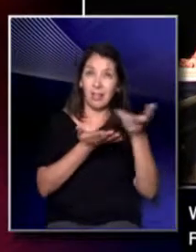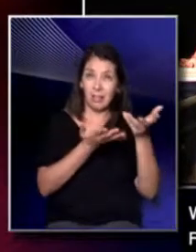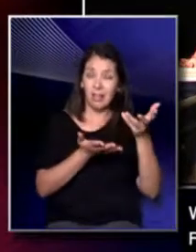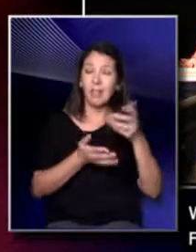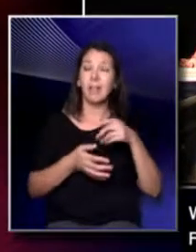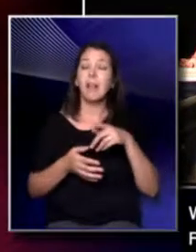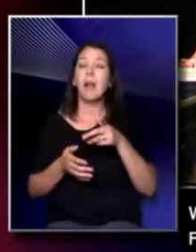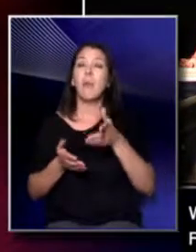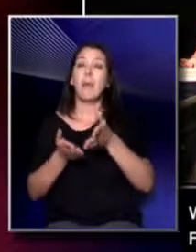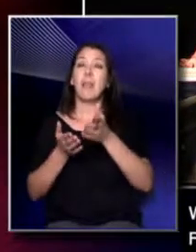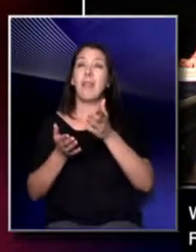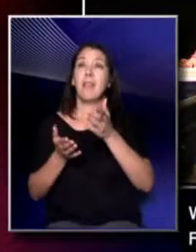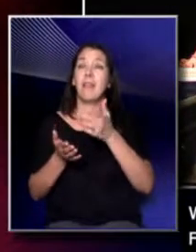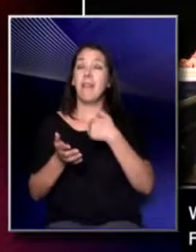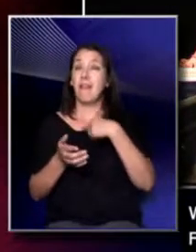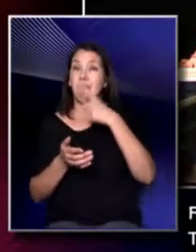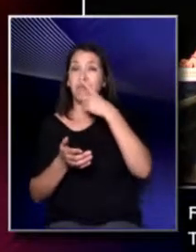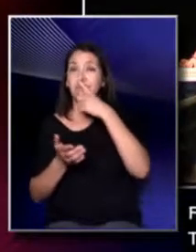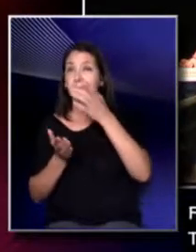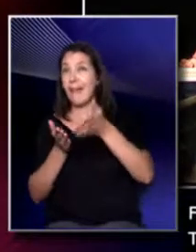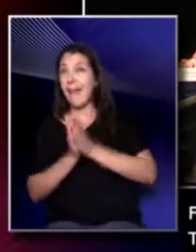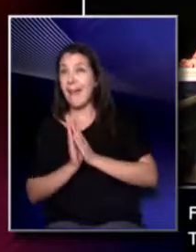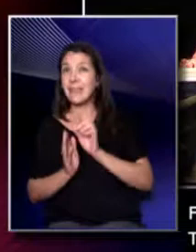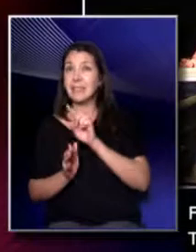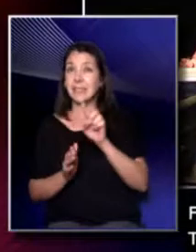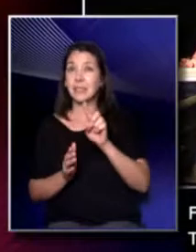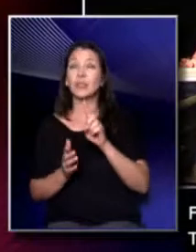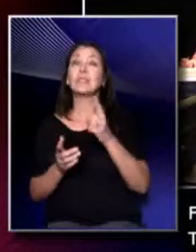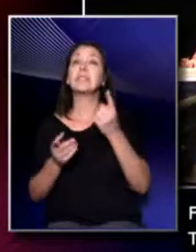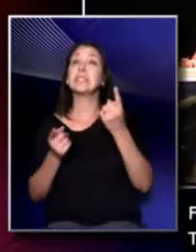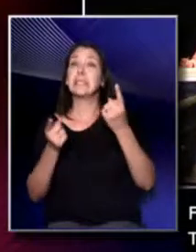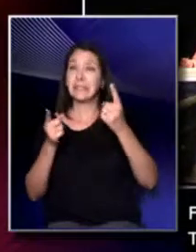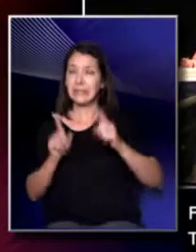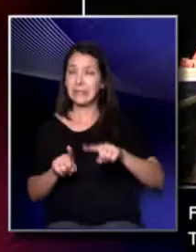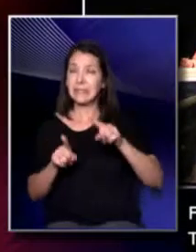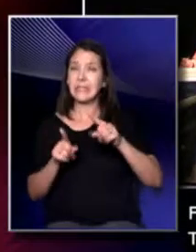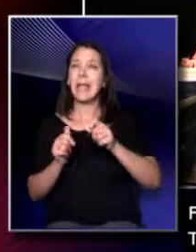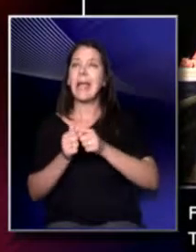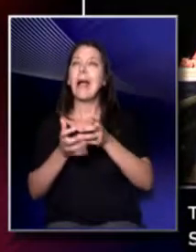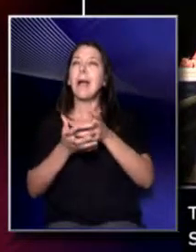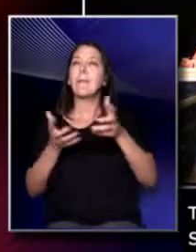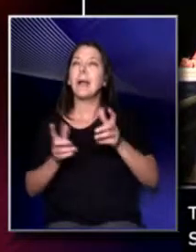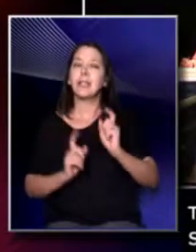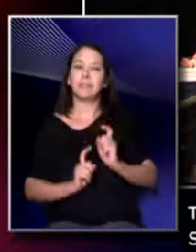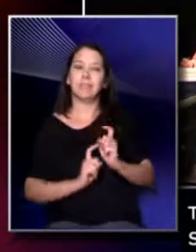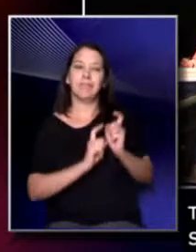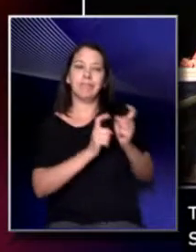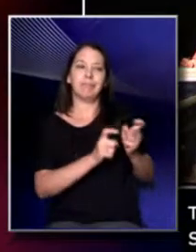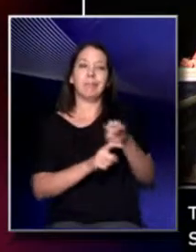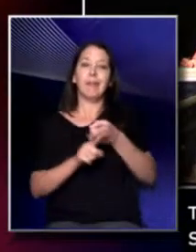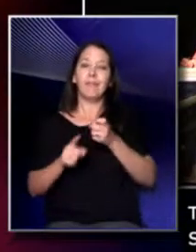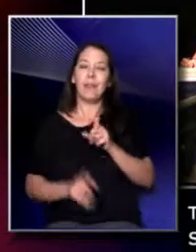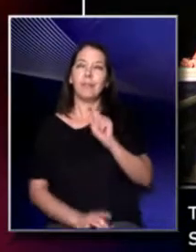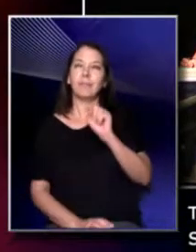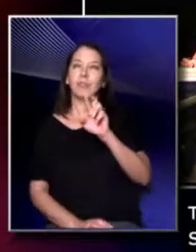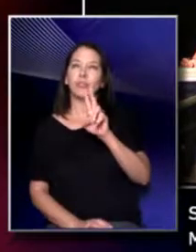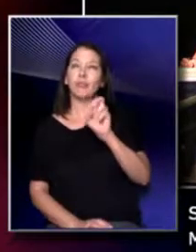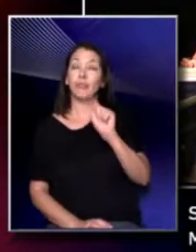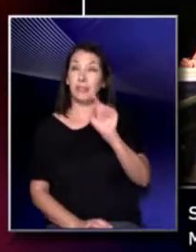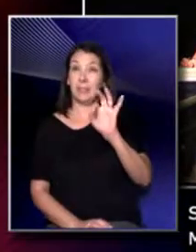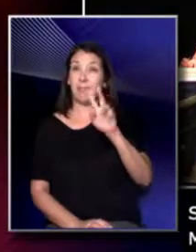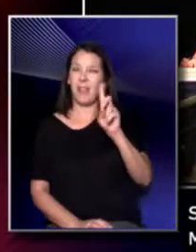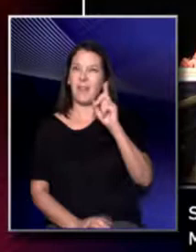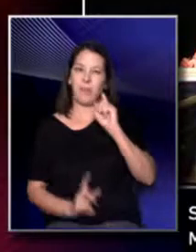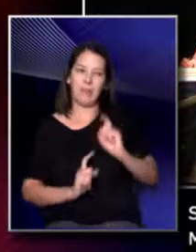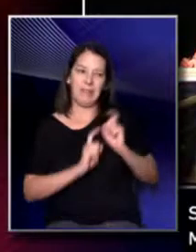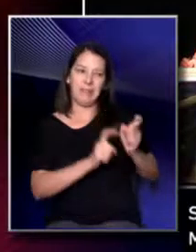that list that we just consented to, some sort of distribution of how much money would come from the trust funds to fund